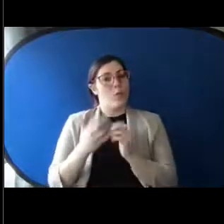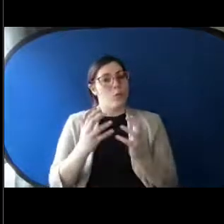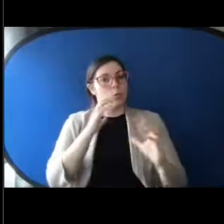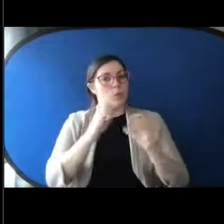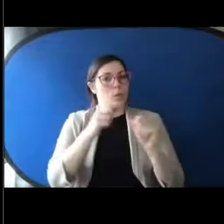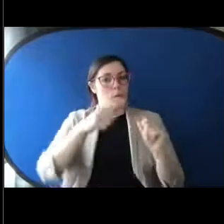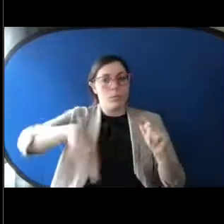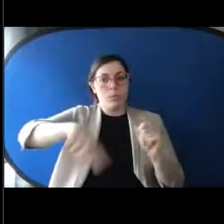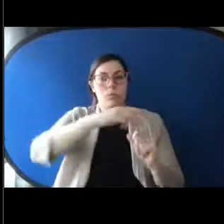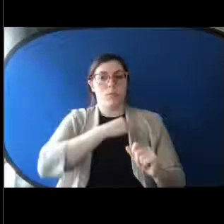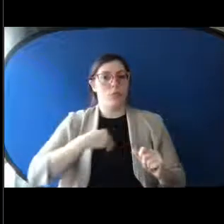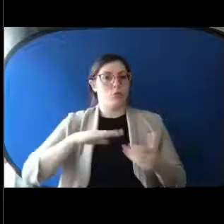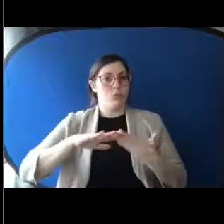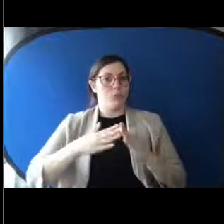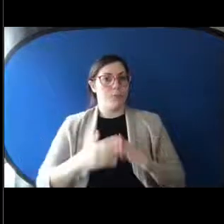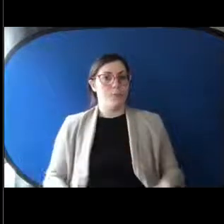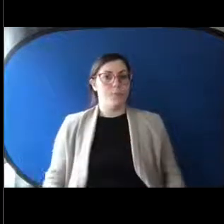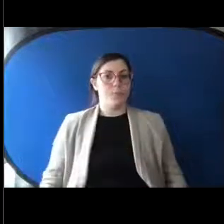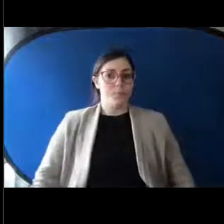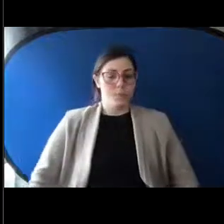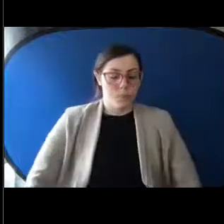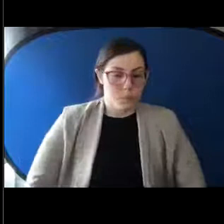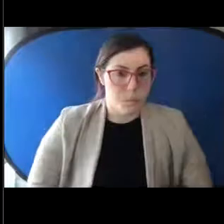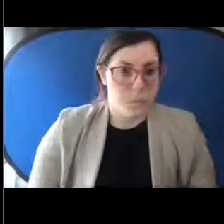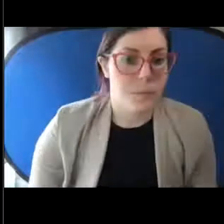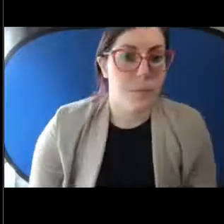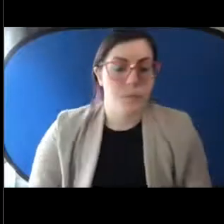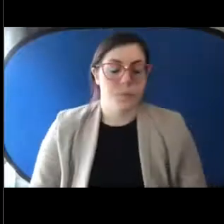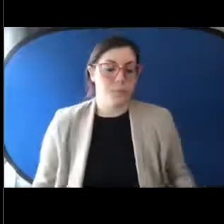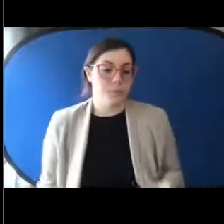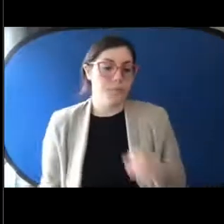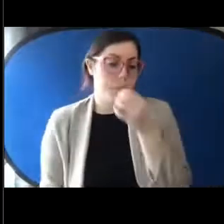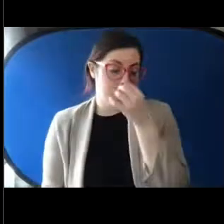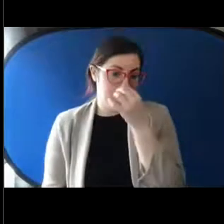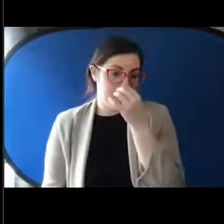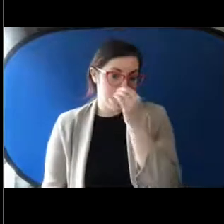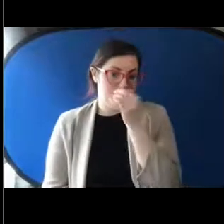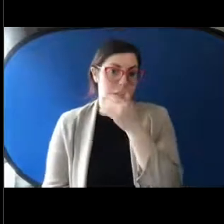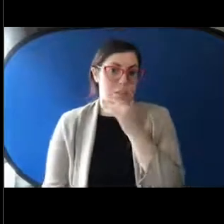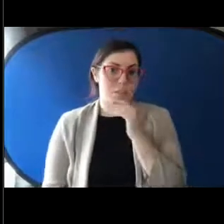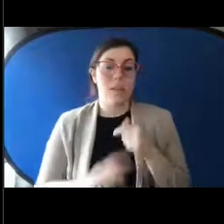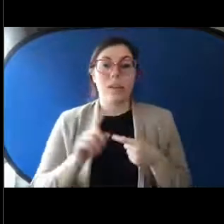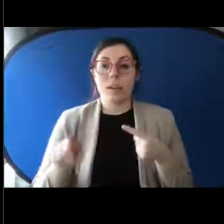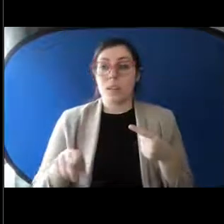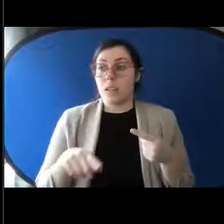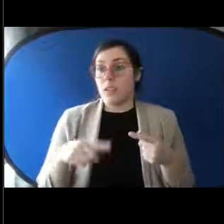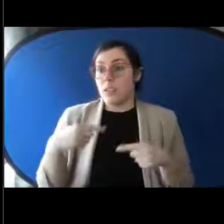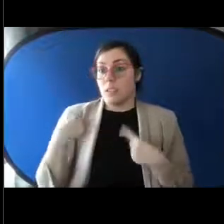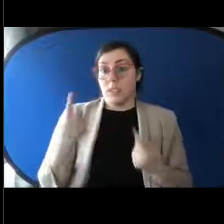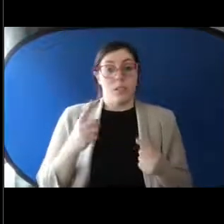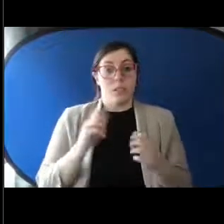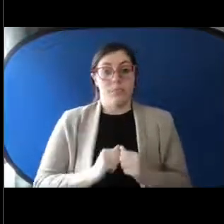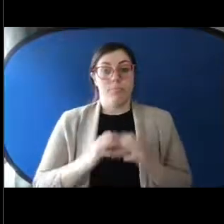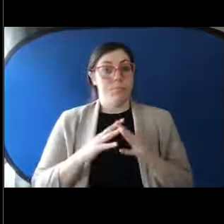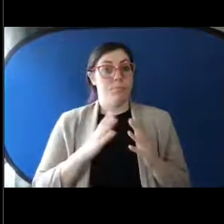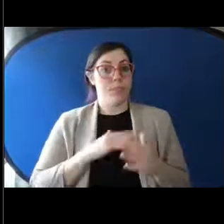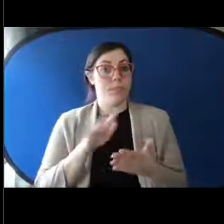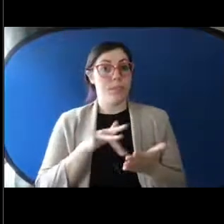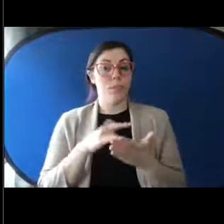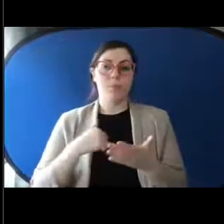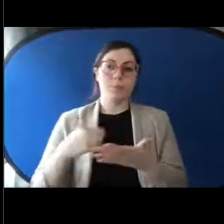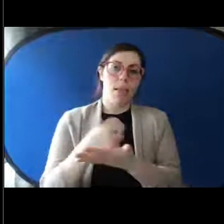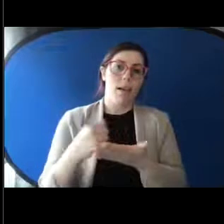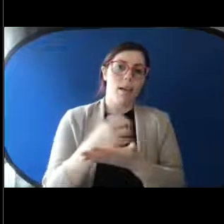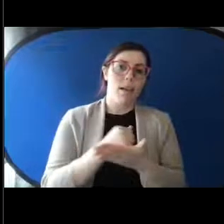please. Since the very start of the center, we've been involved in collecting data for the Extended Continental